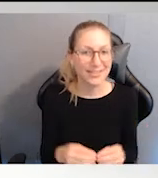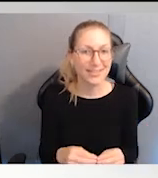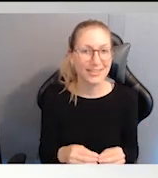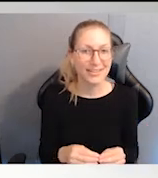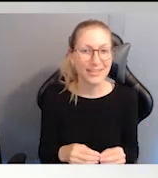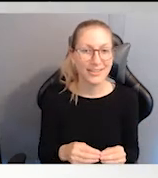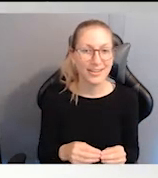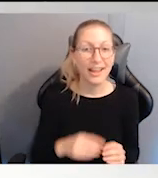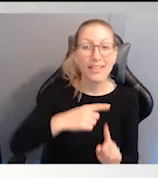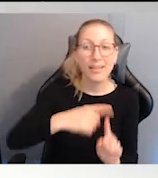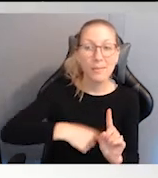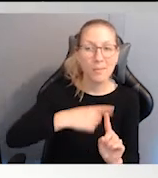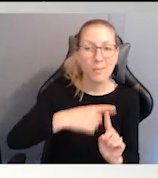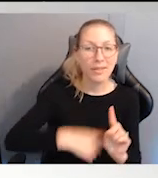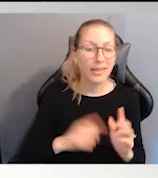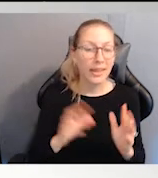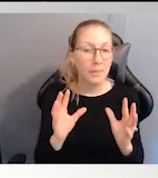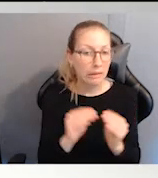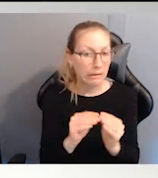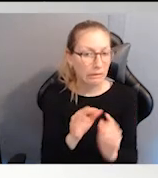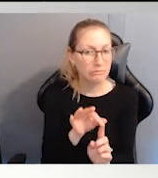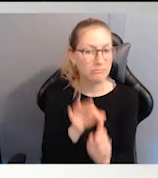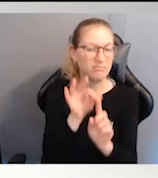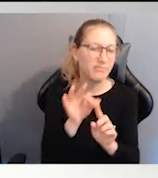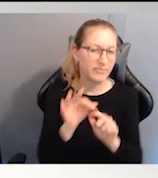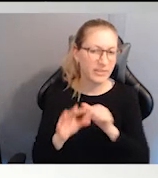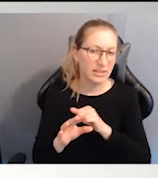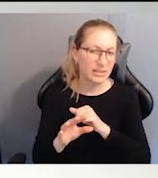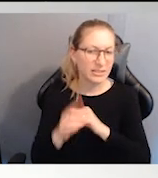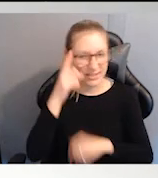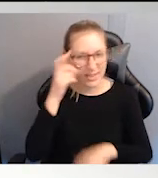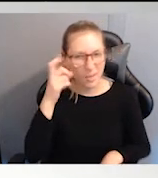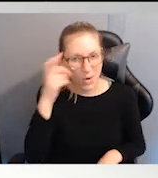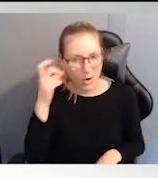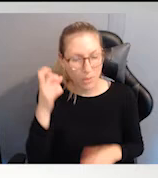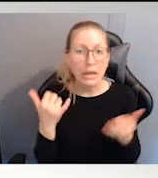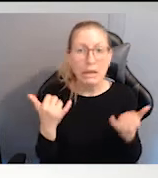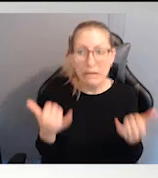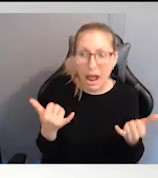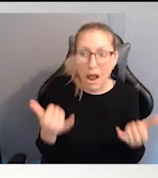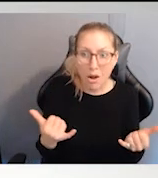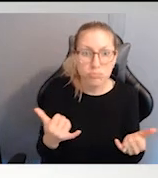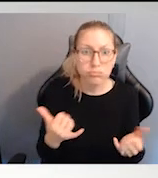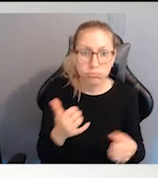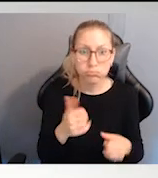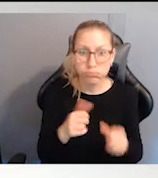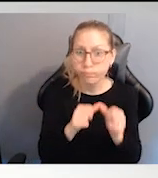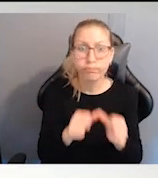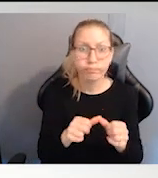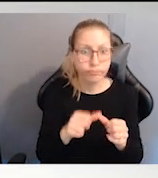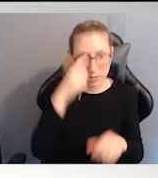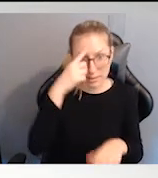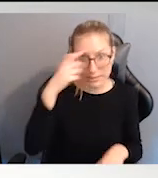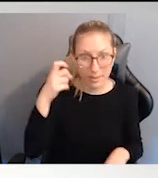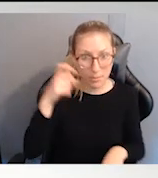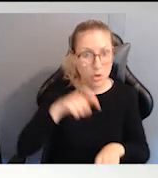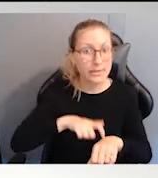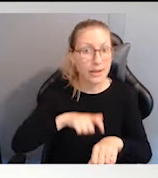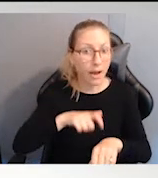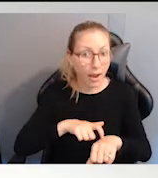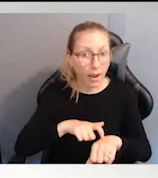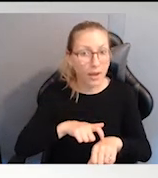summer. And now we do them during the summer. And we had guest